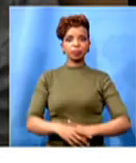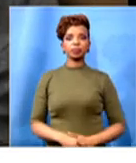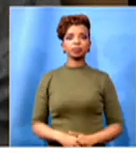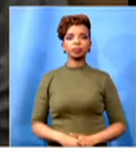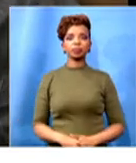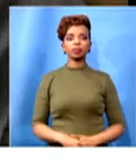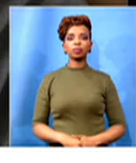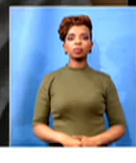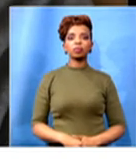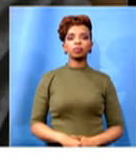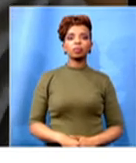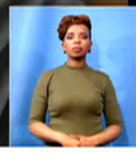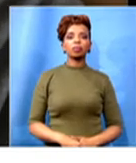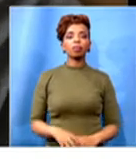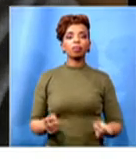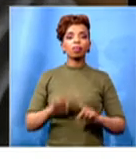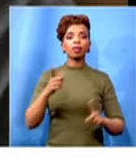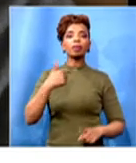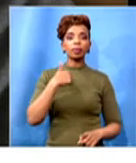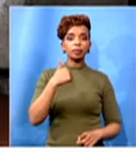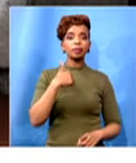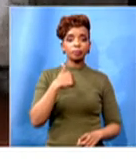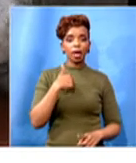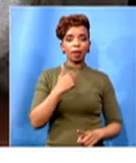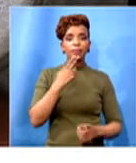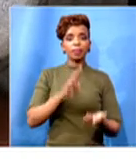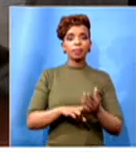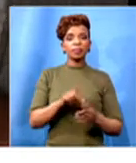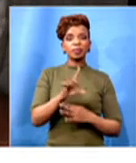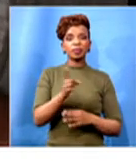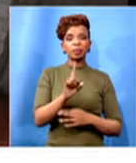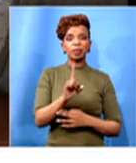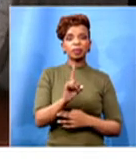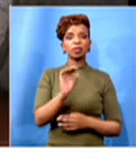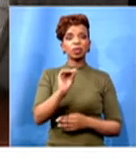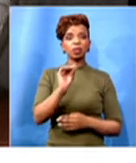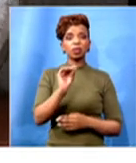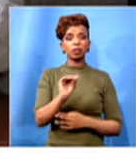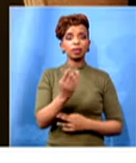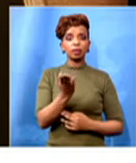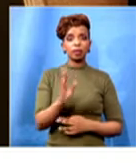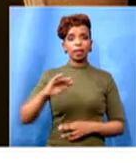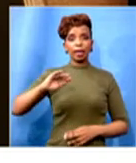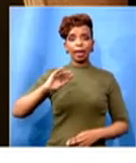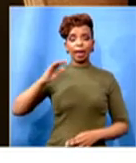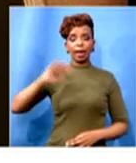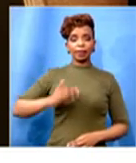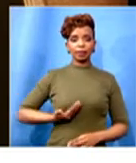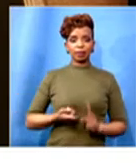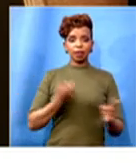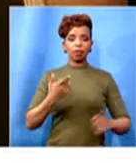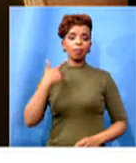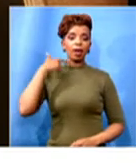I've got quite a few ladies just individually that are scattered throughout, like Alex,